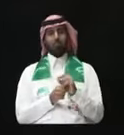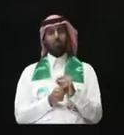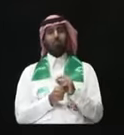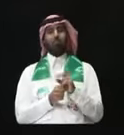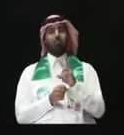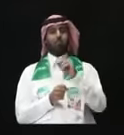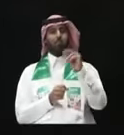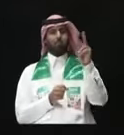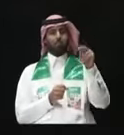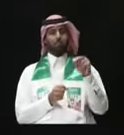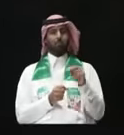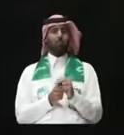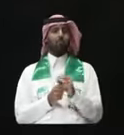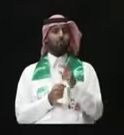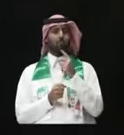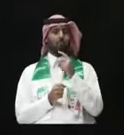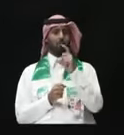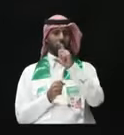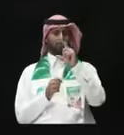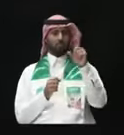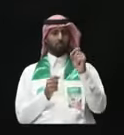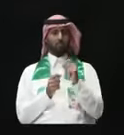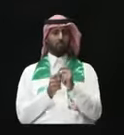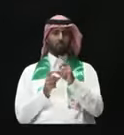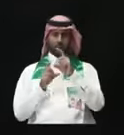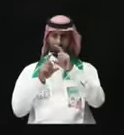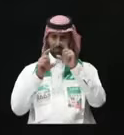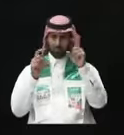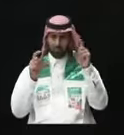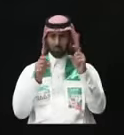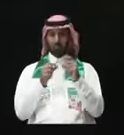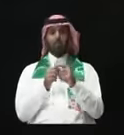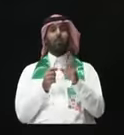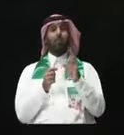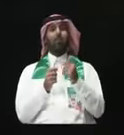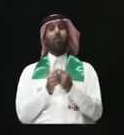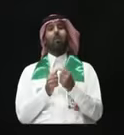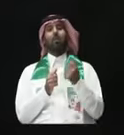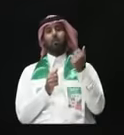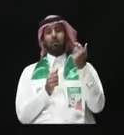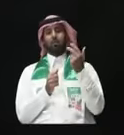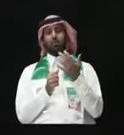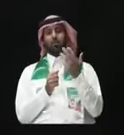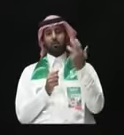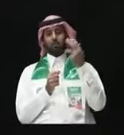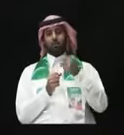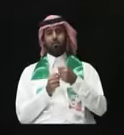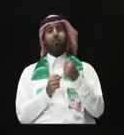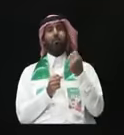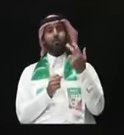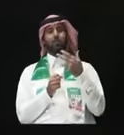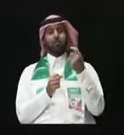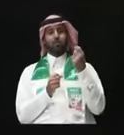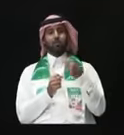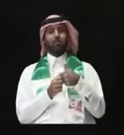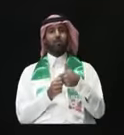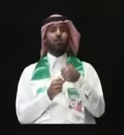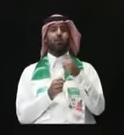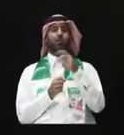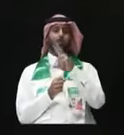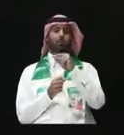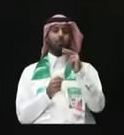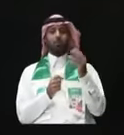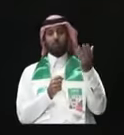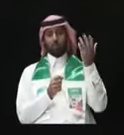in here. This one, it all started in 1969 from the passage you listened to